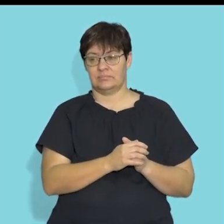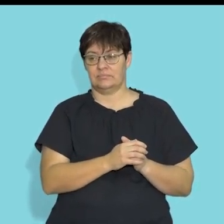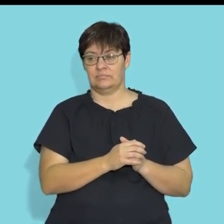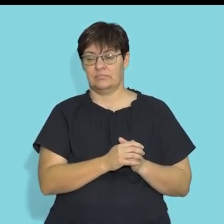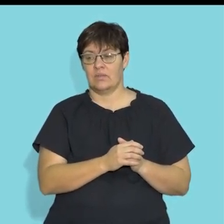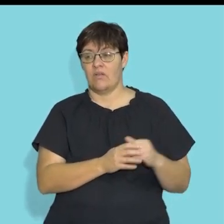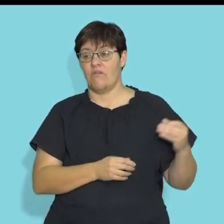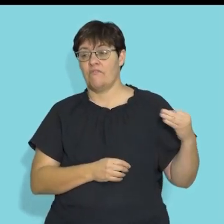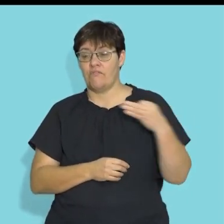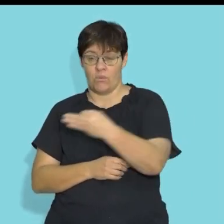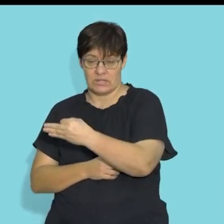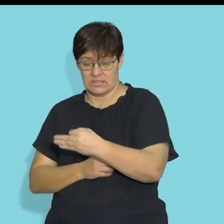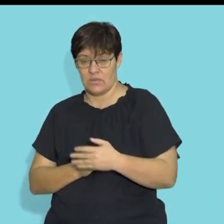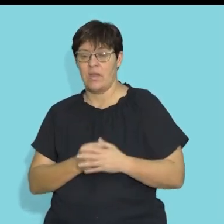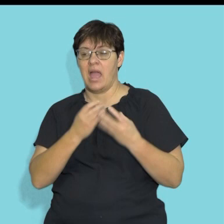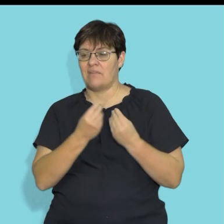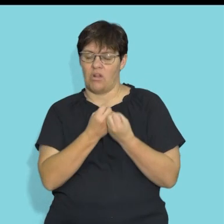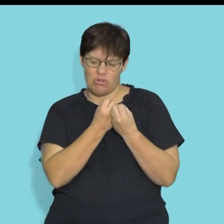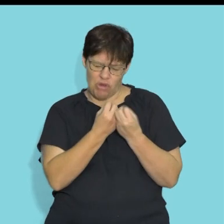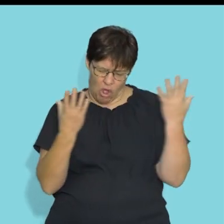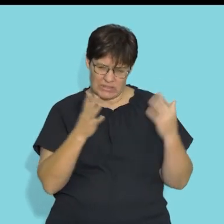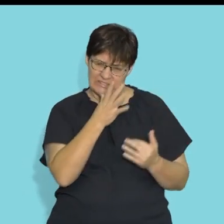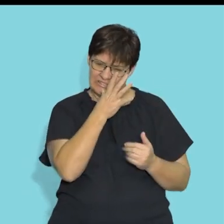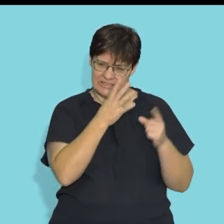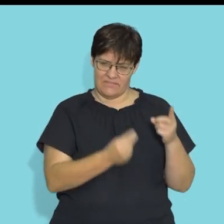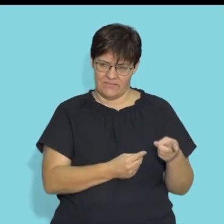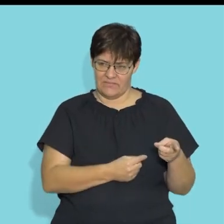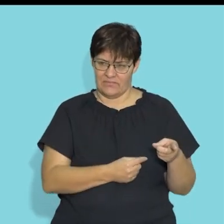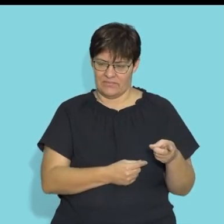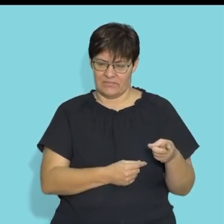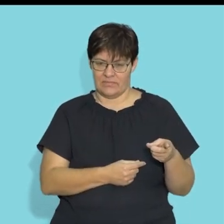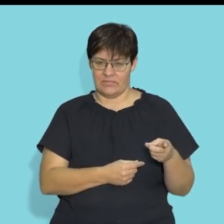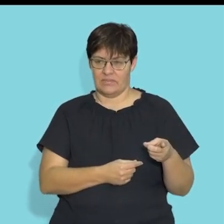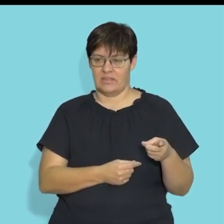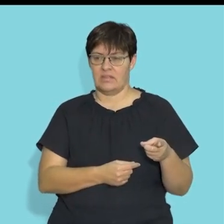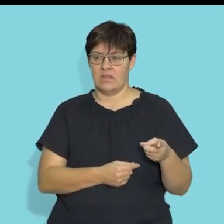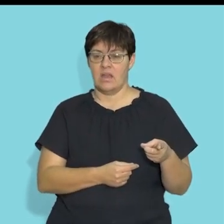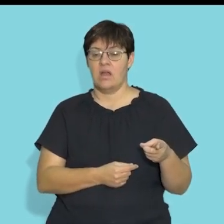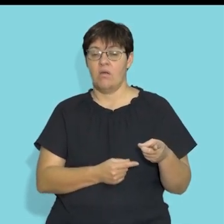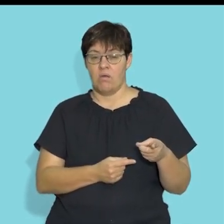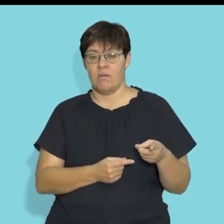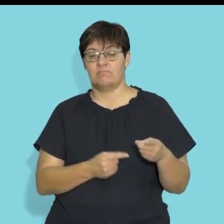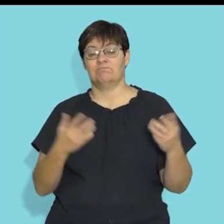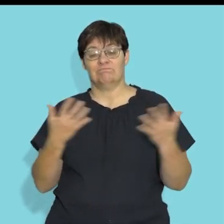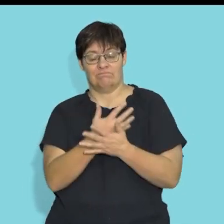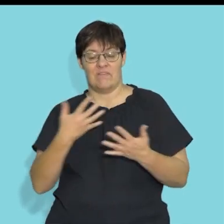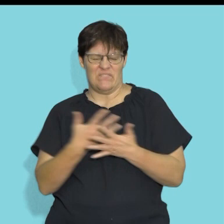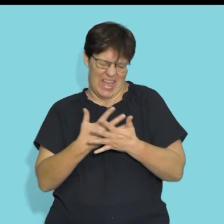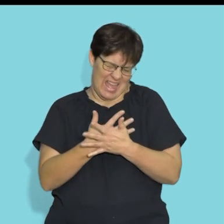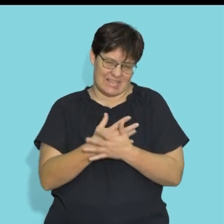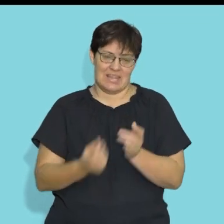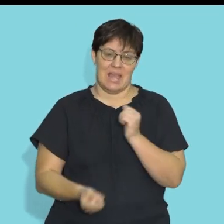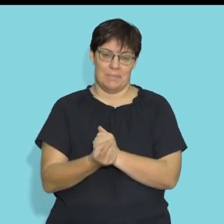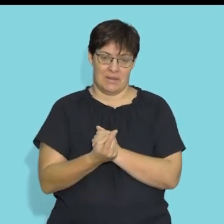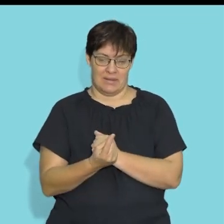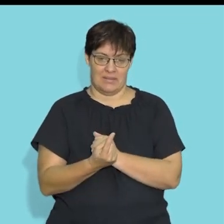for the forward reaction, we had loads of this, and because we had loads of it, we had a high rate of